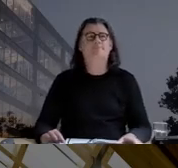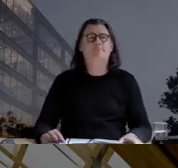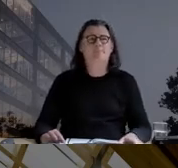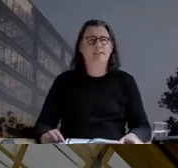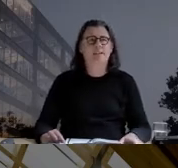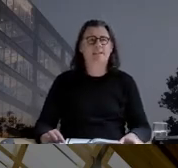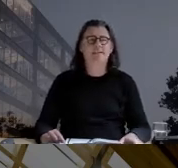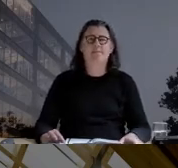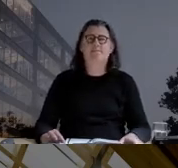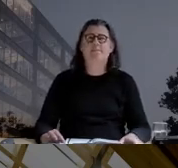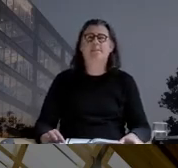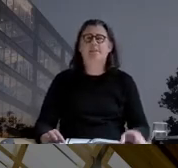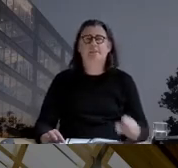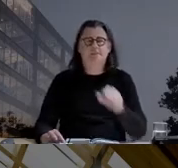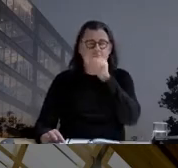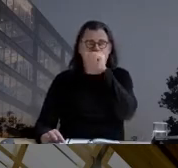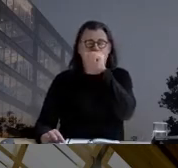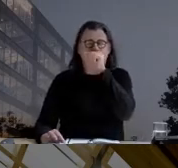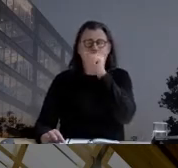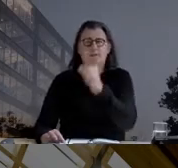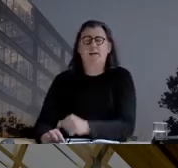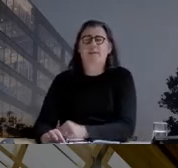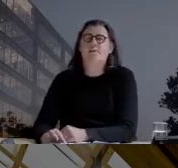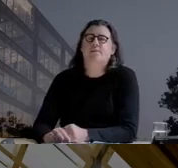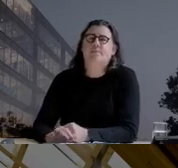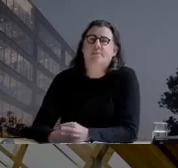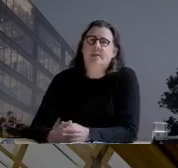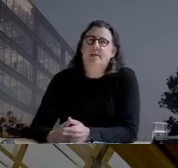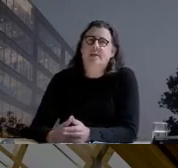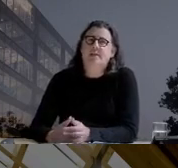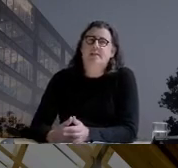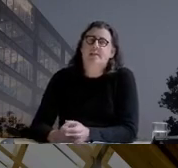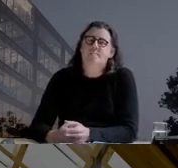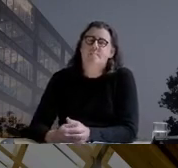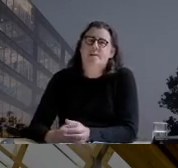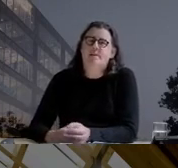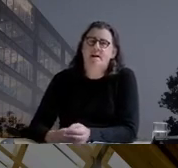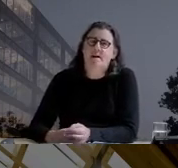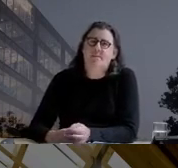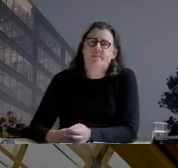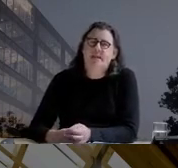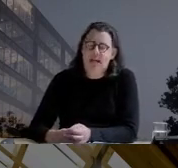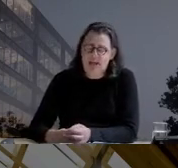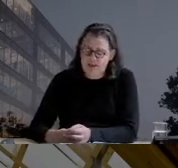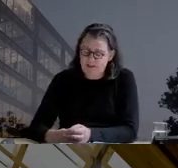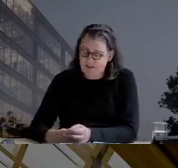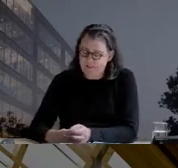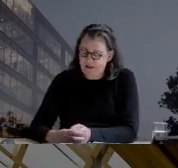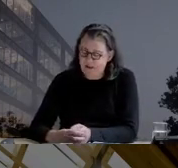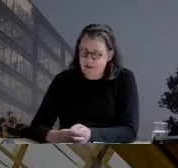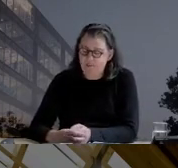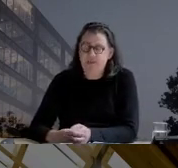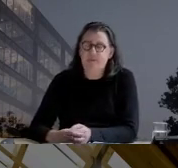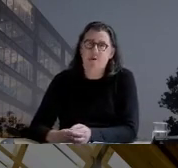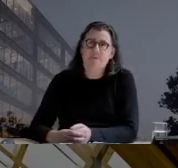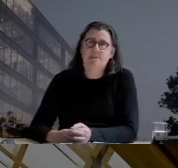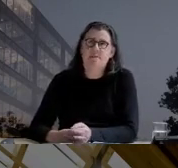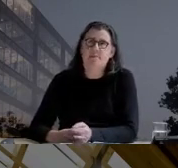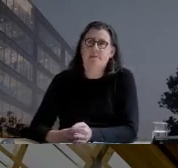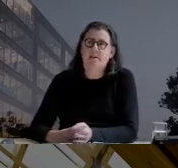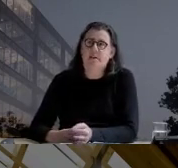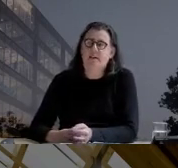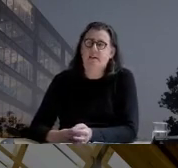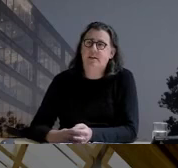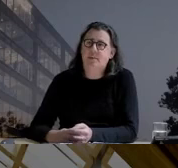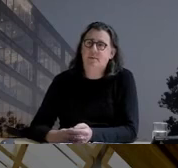hand it over to you, Paul. Thanks, Steve. Okay, so embodied carbon is a very hot topic at the moment,